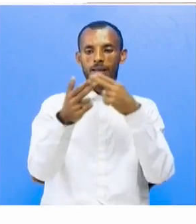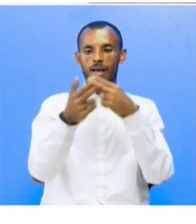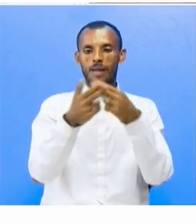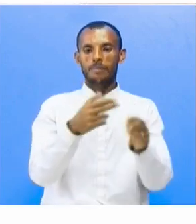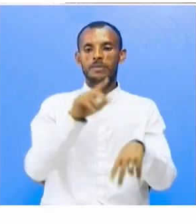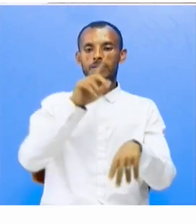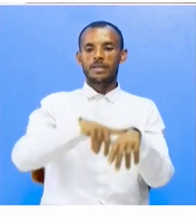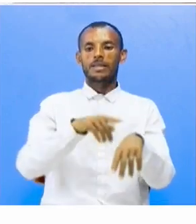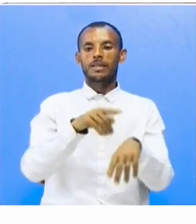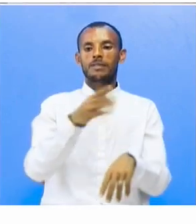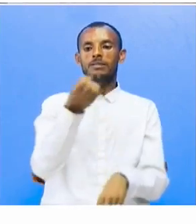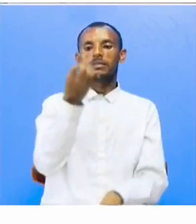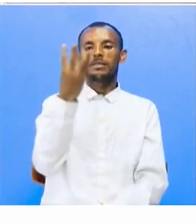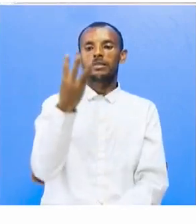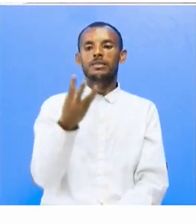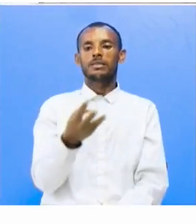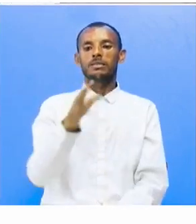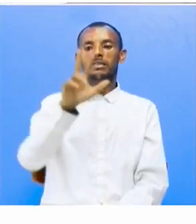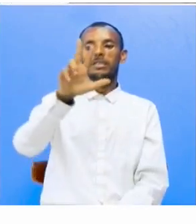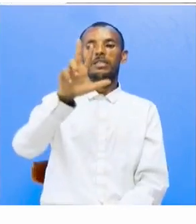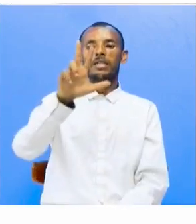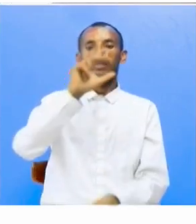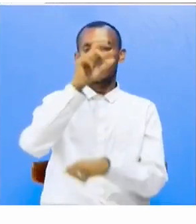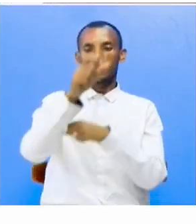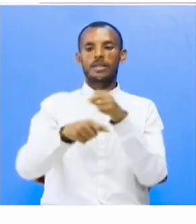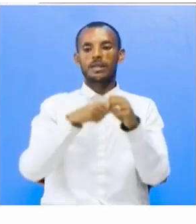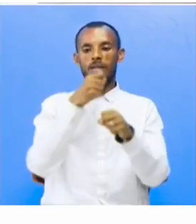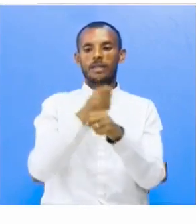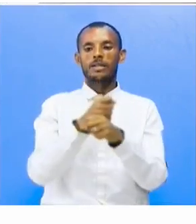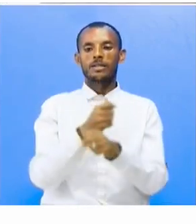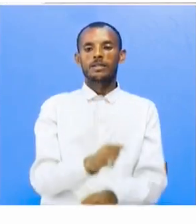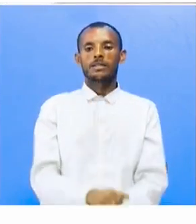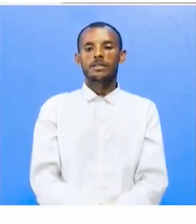times time period is 3 times 3.